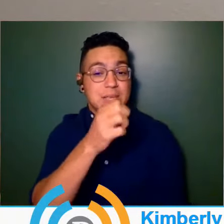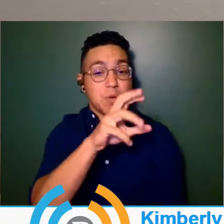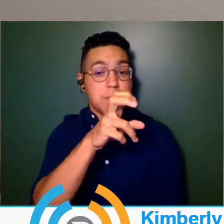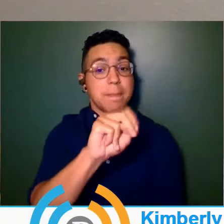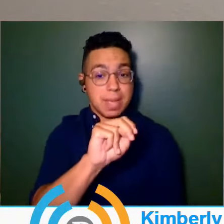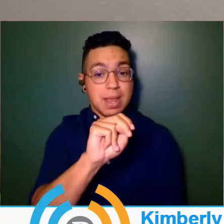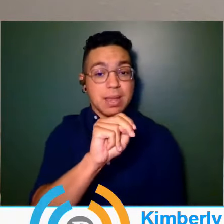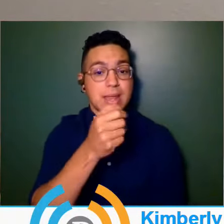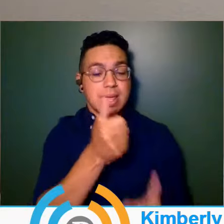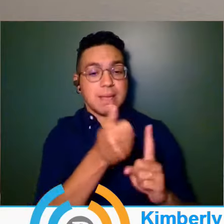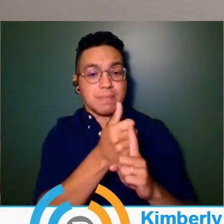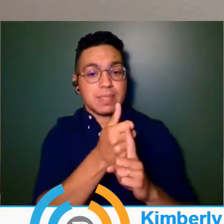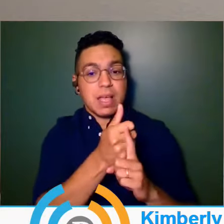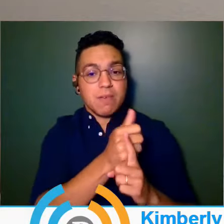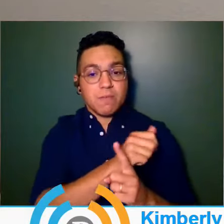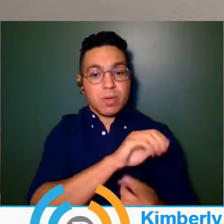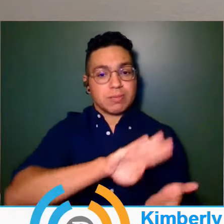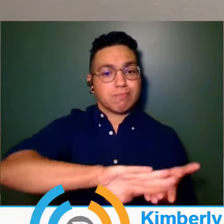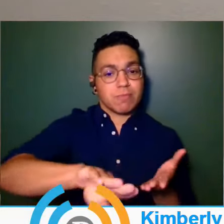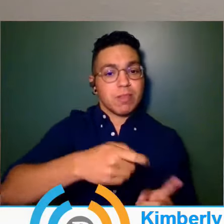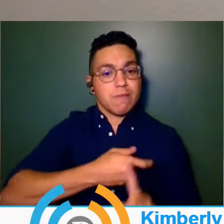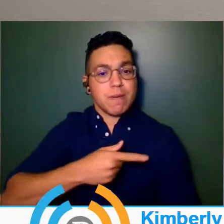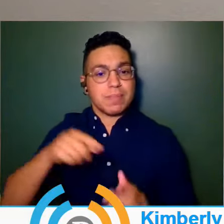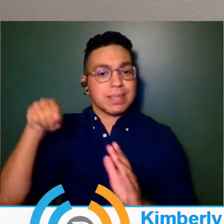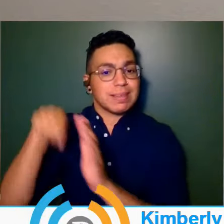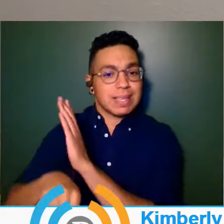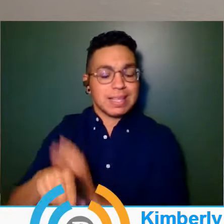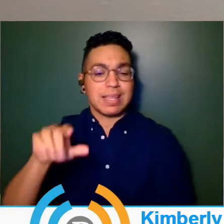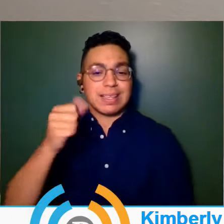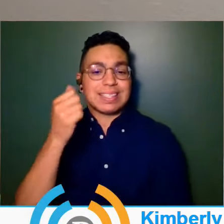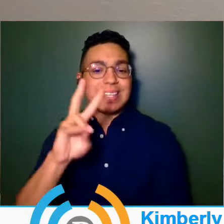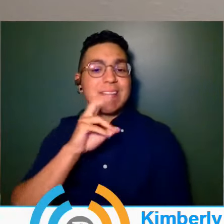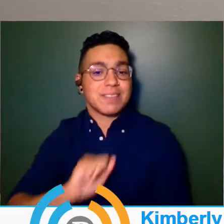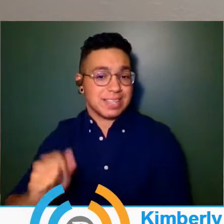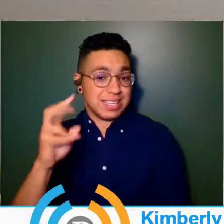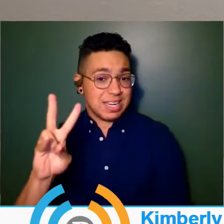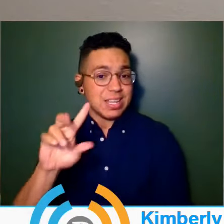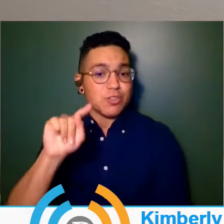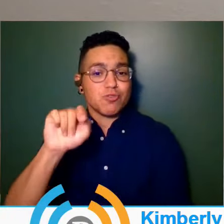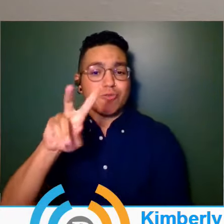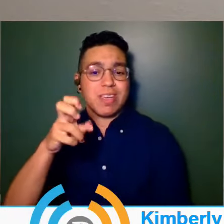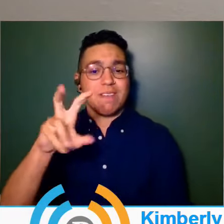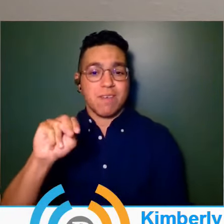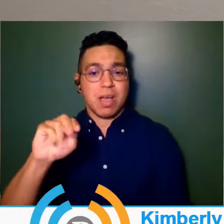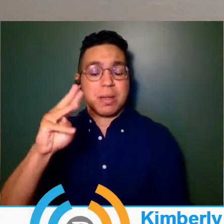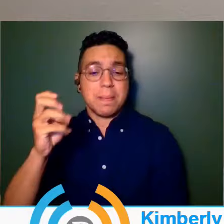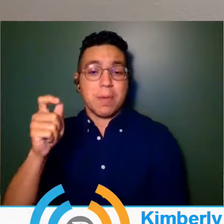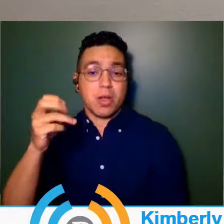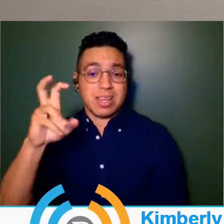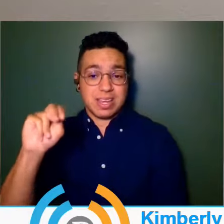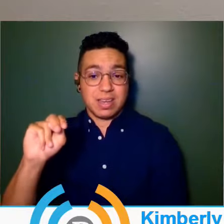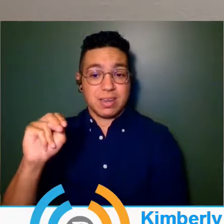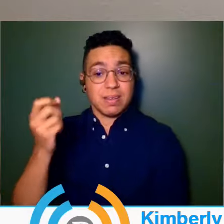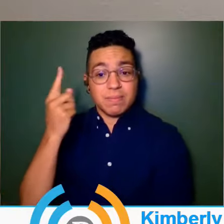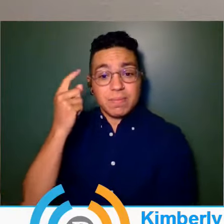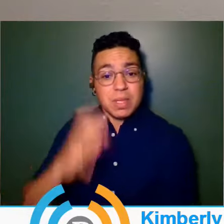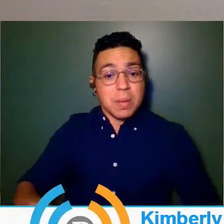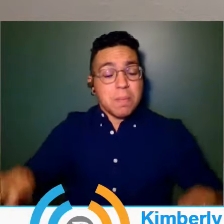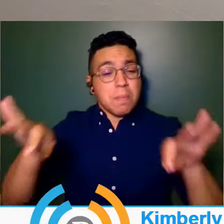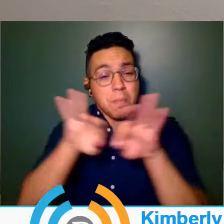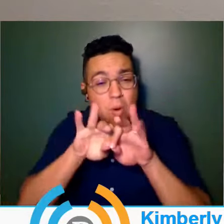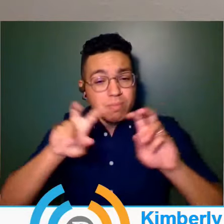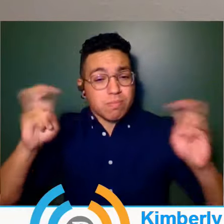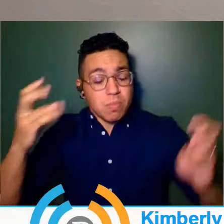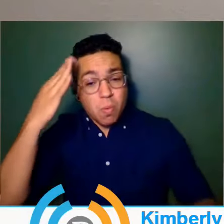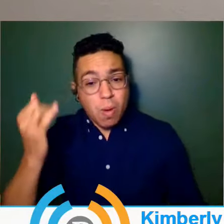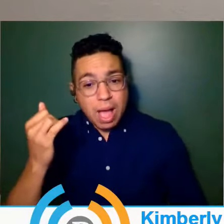that Black Lives Matter because there are hourly reminders that for many Americans, Black lives do not matter. We start